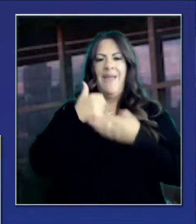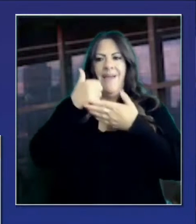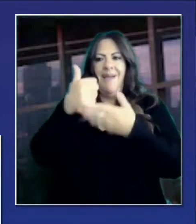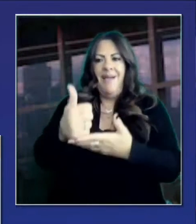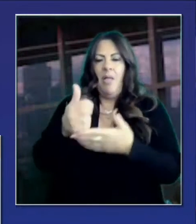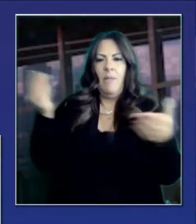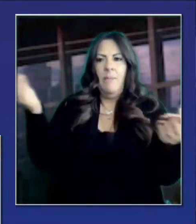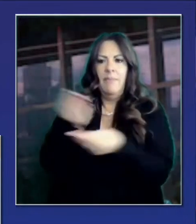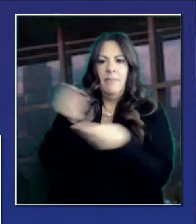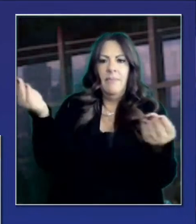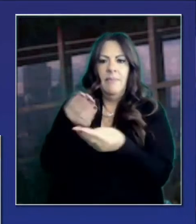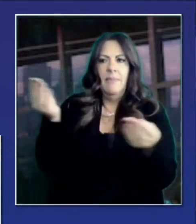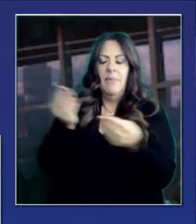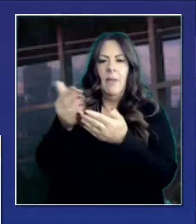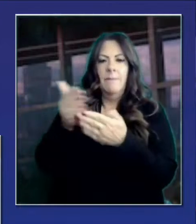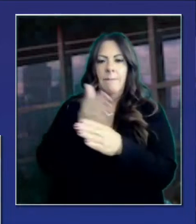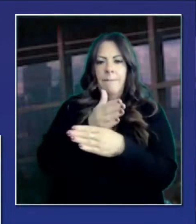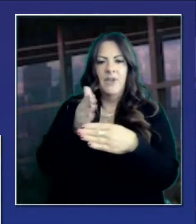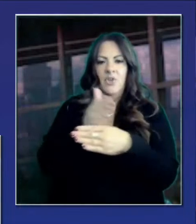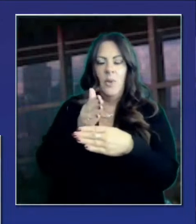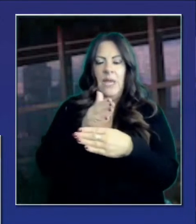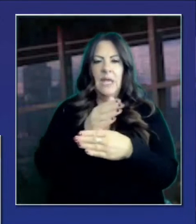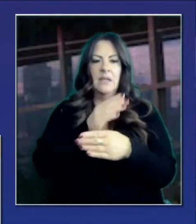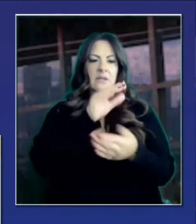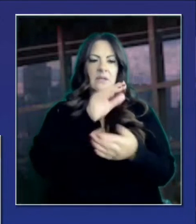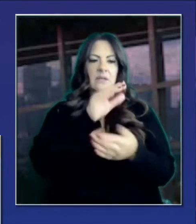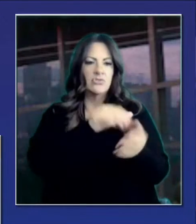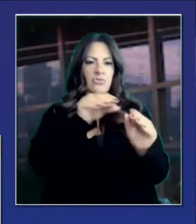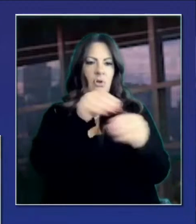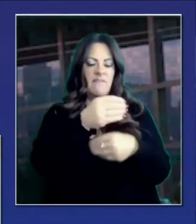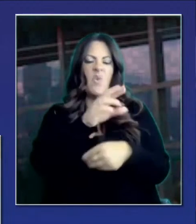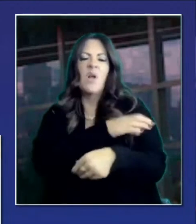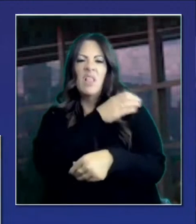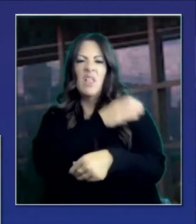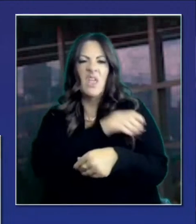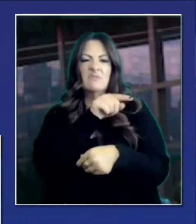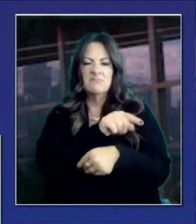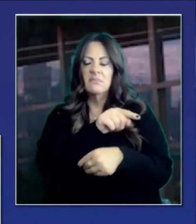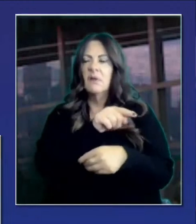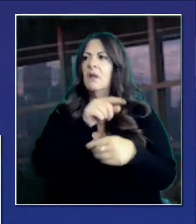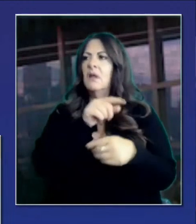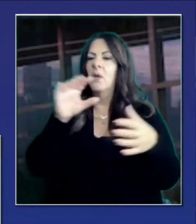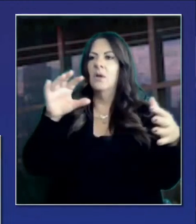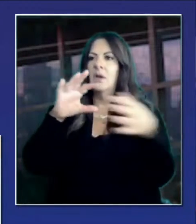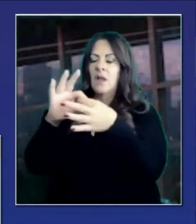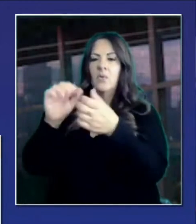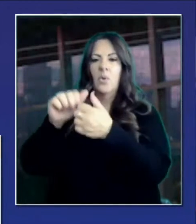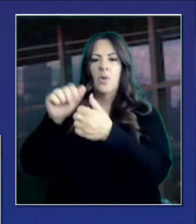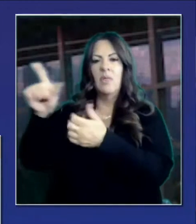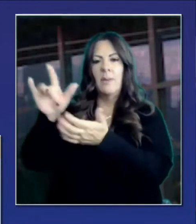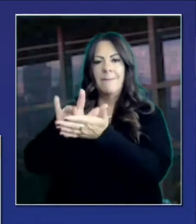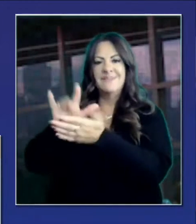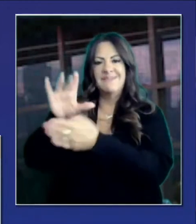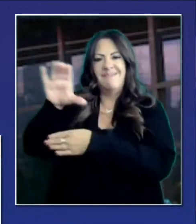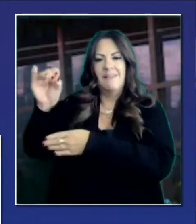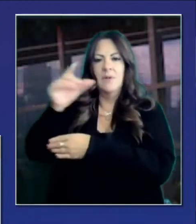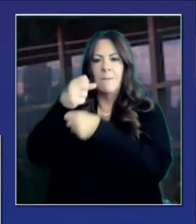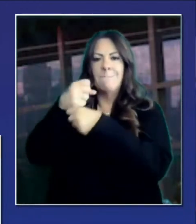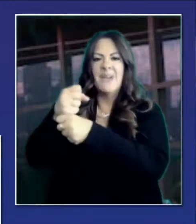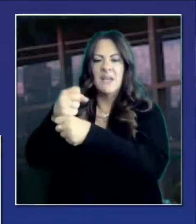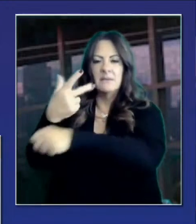cases providers directly. It's a complicated network. 5,000 folks in that broader provider network,